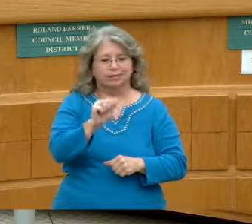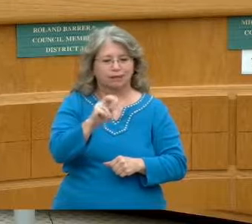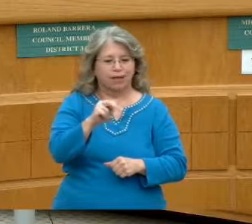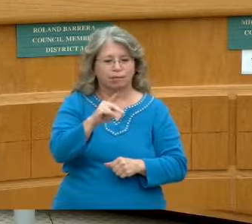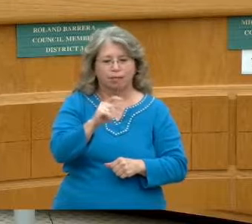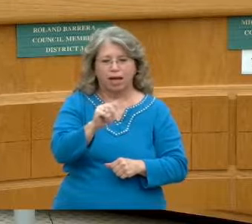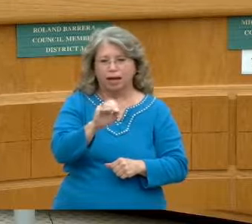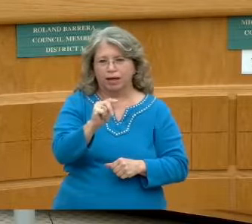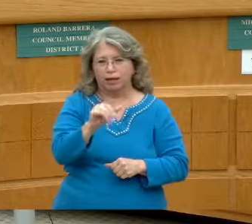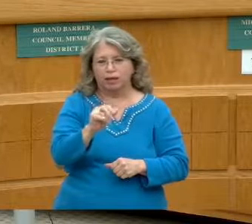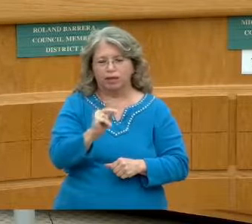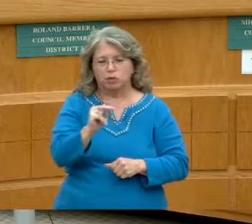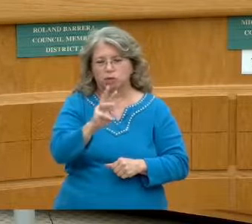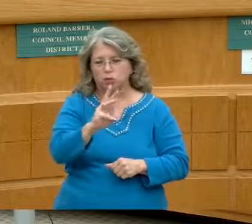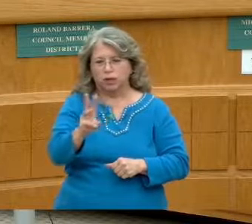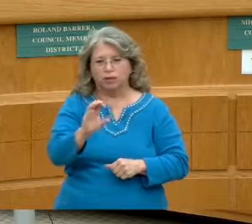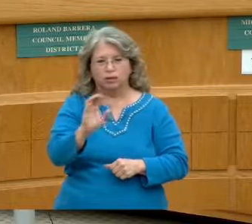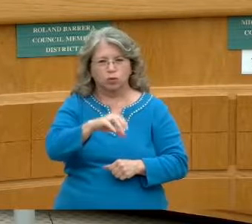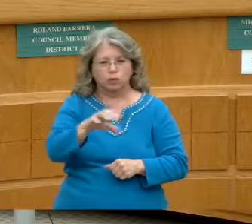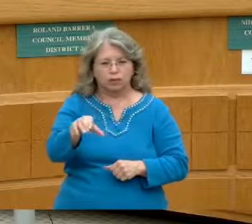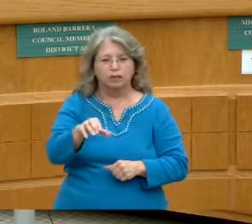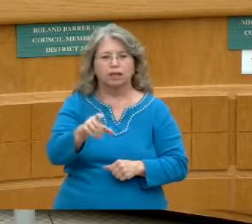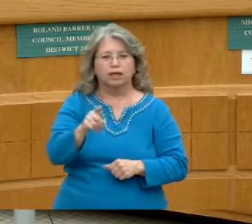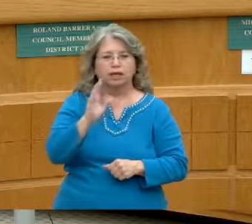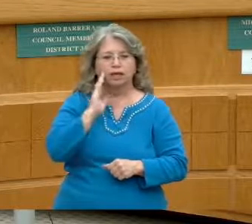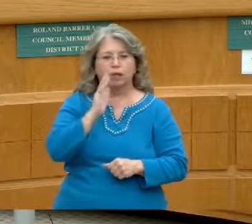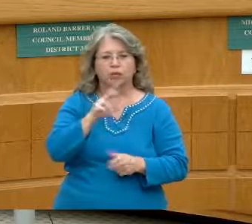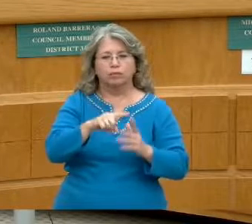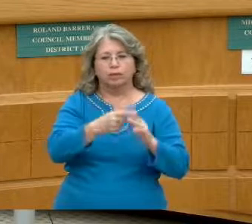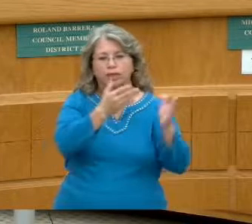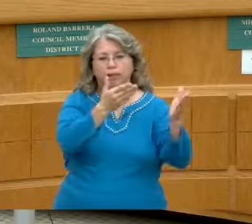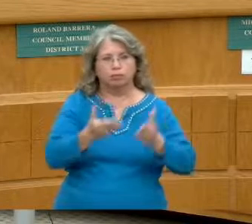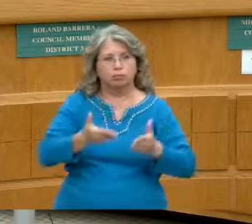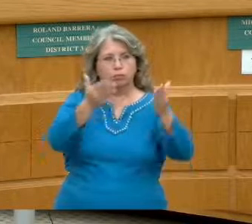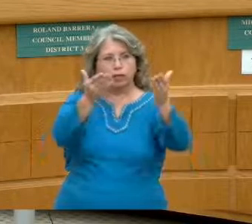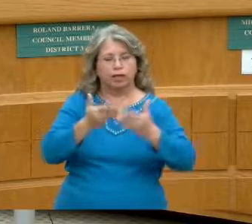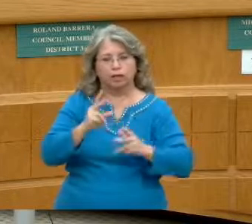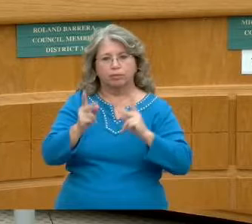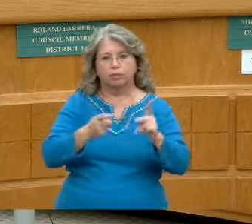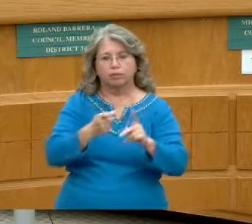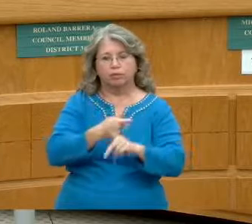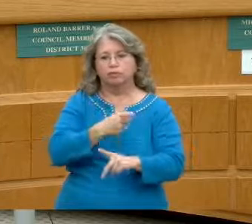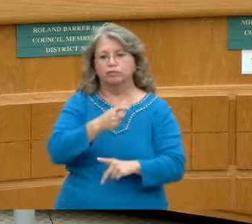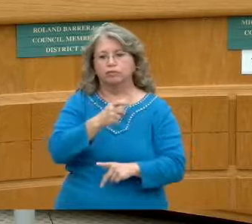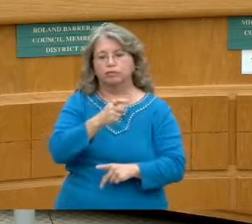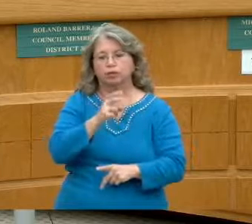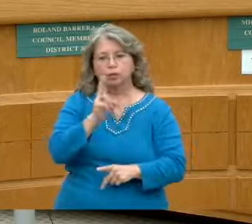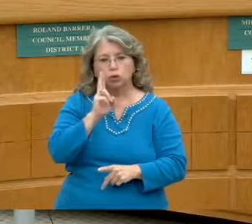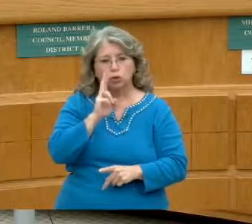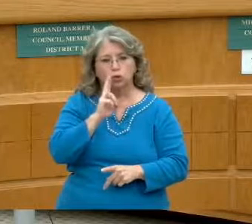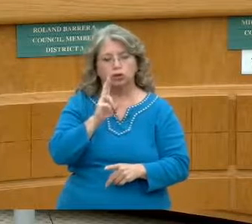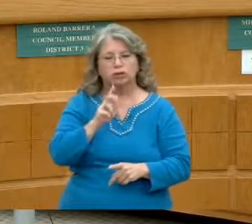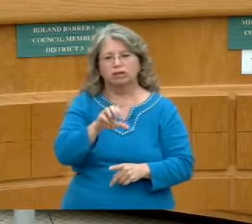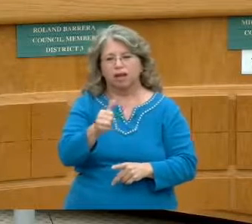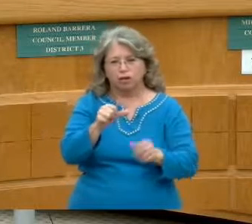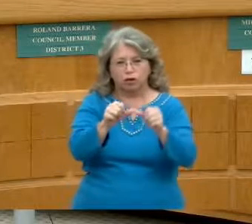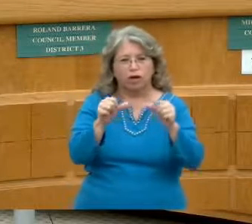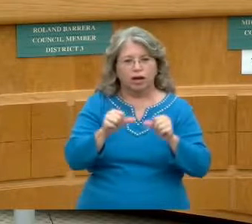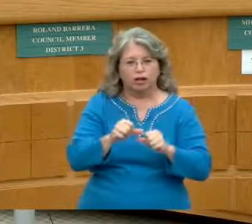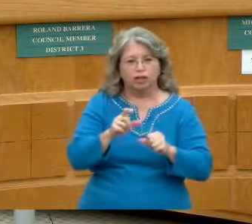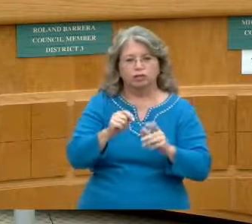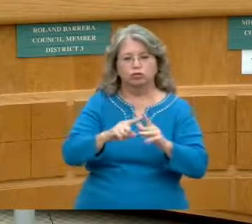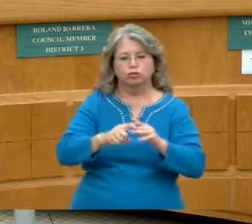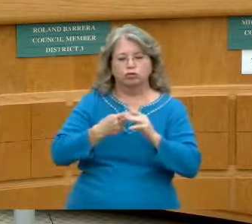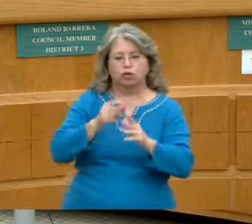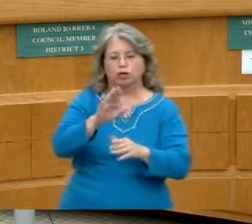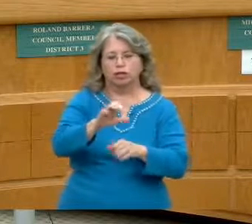start moving approximately 300 people from Houston and other areas to our area to begin to do their work here in that